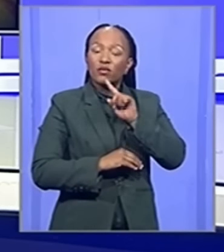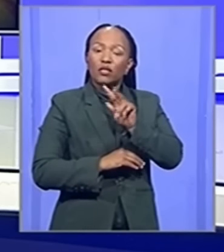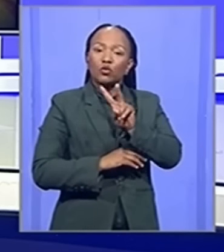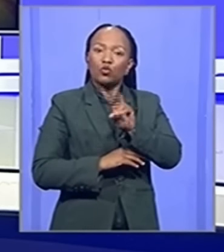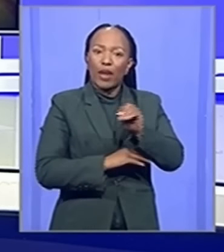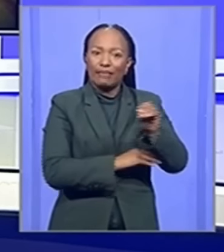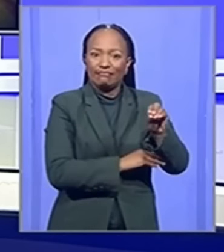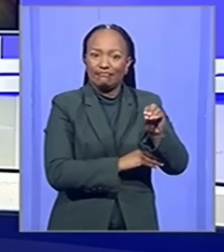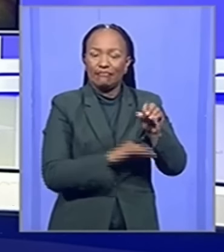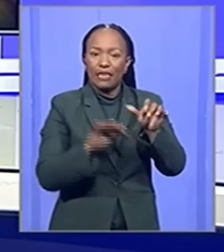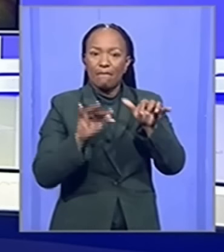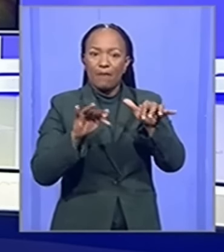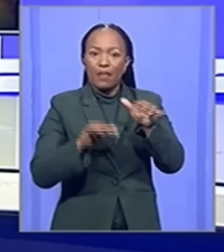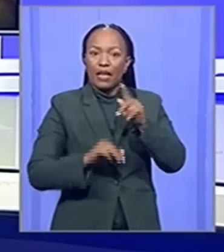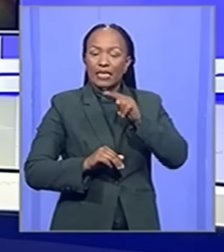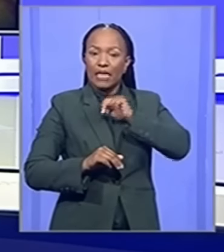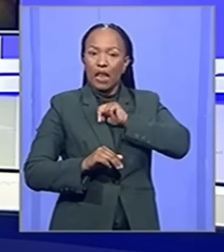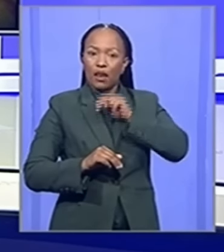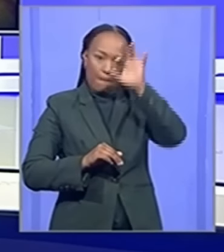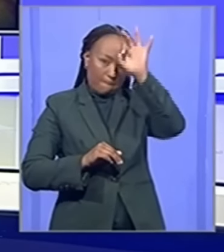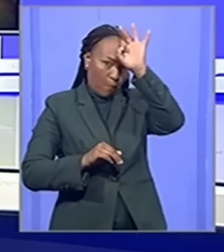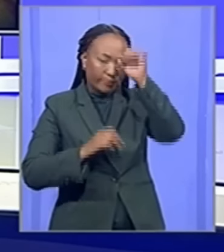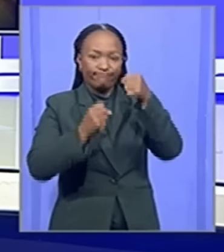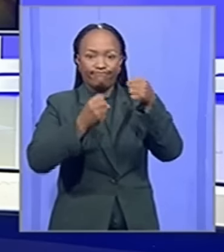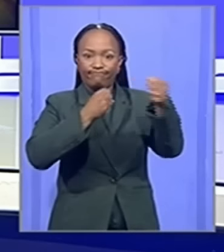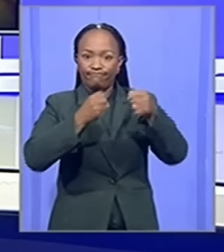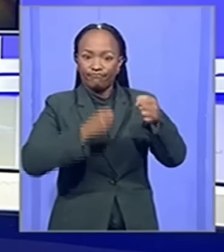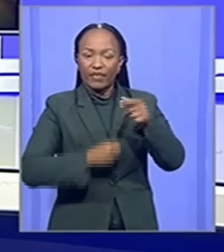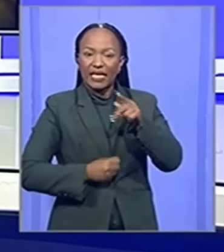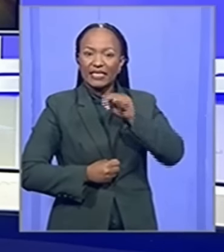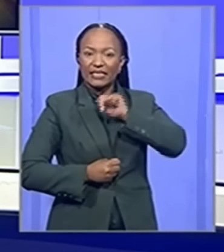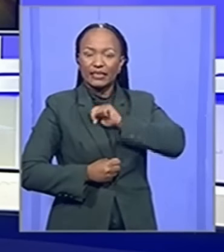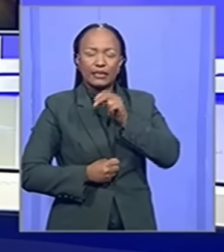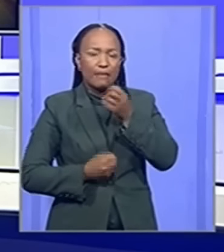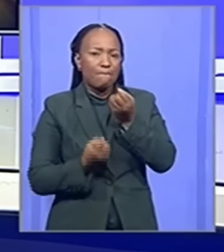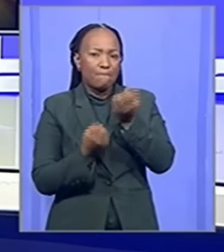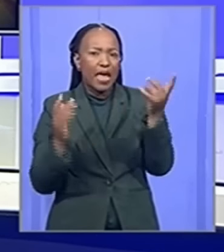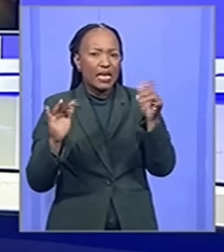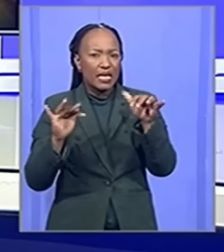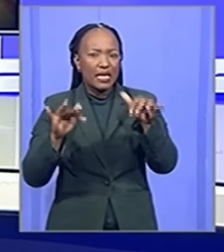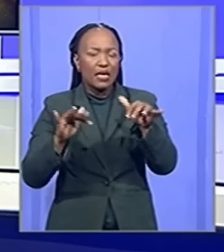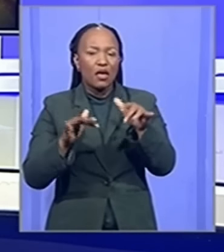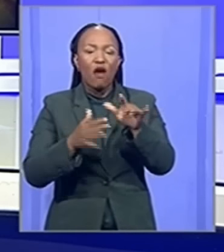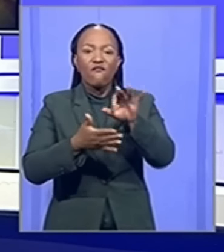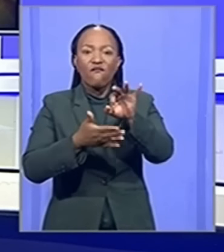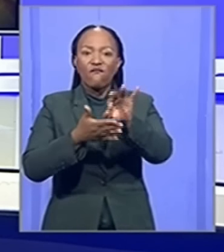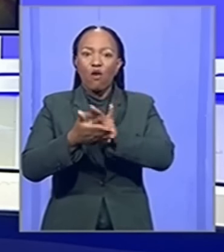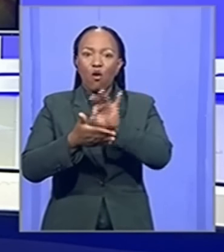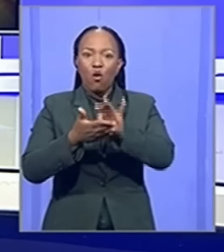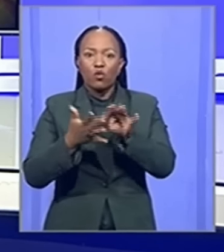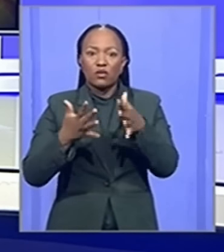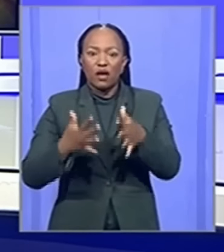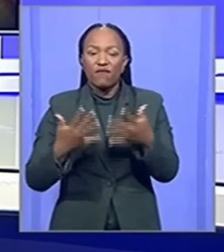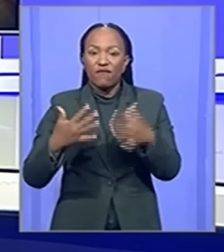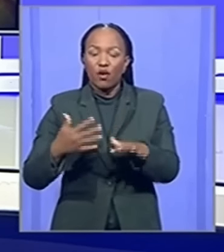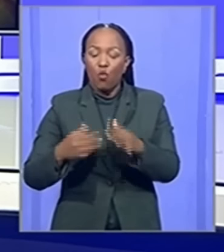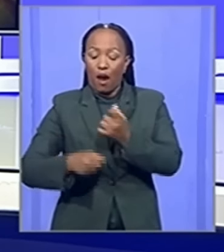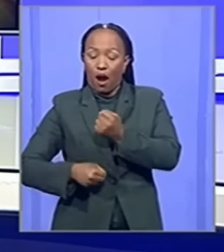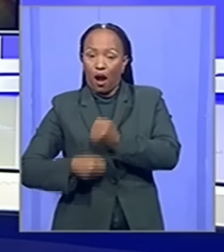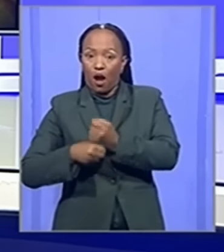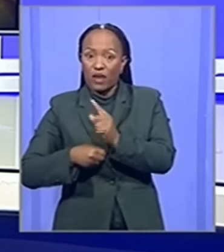pele ho dikgetho tsa beke e tlang. KwaZulu-Natal e na le palo e ngata ya bakgethi mme e dutse bobeding ka mora